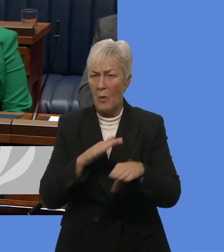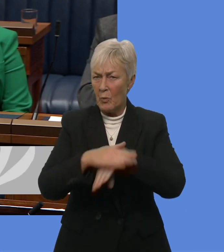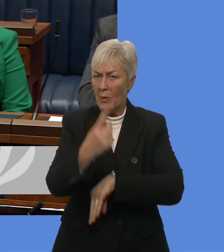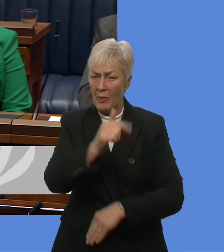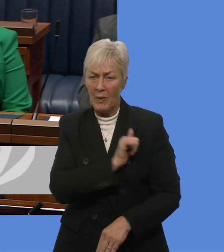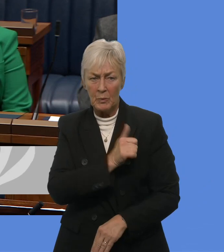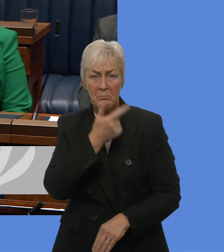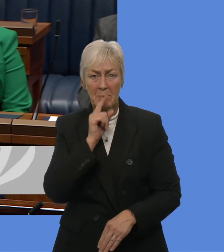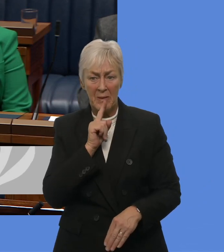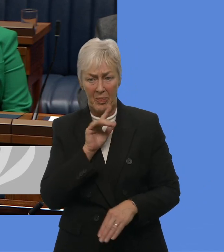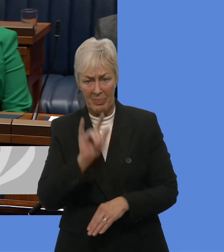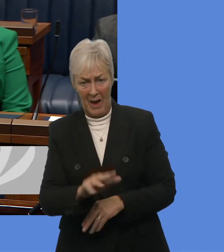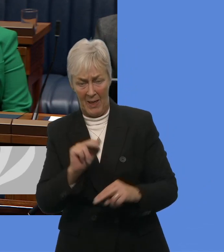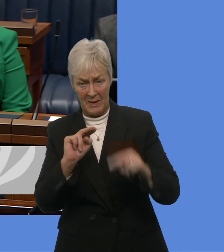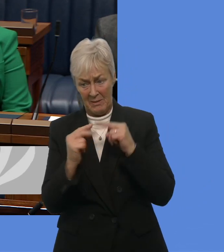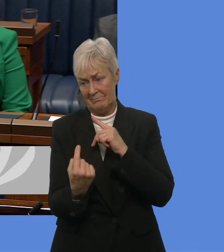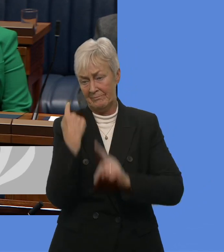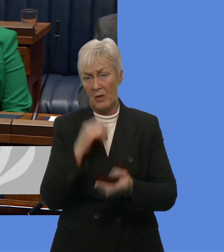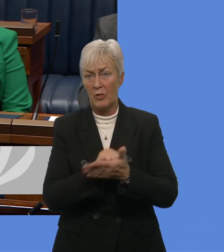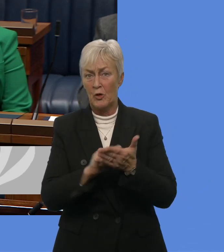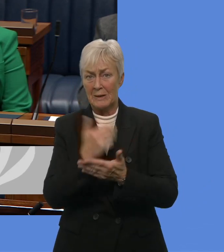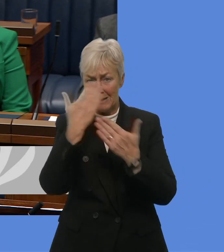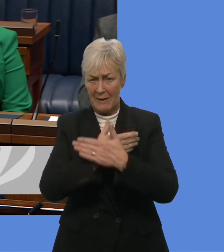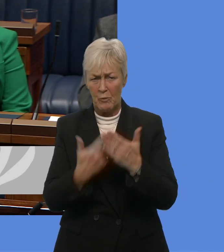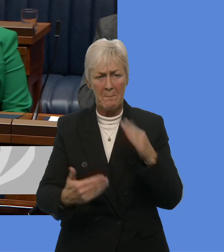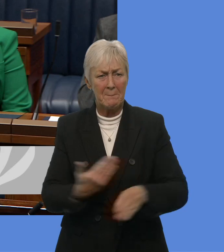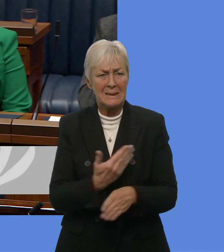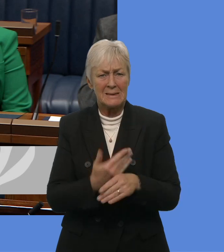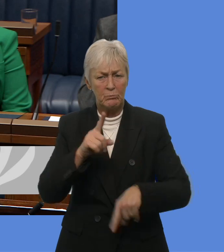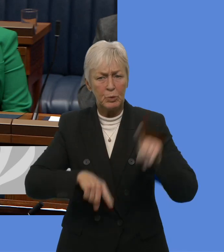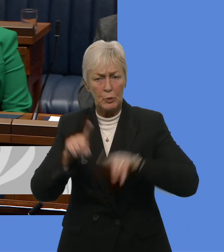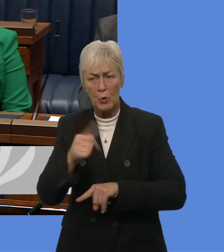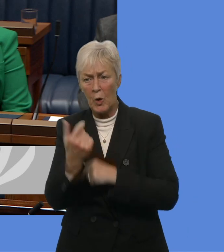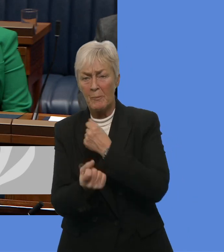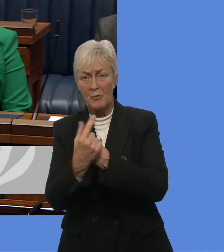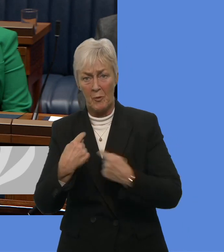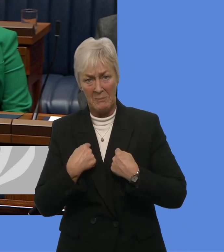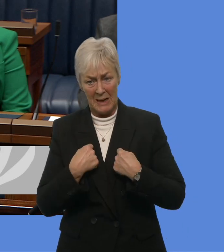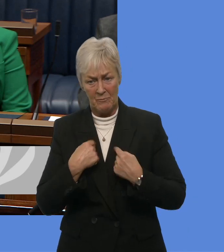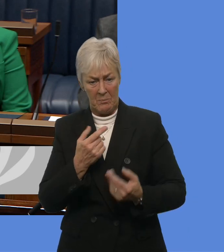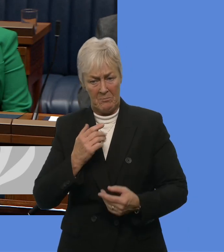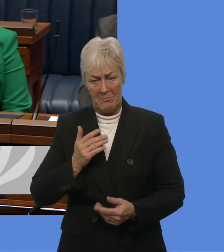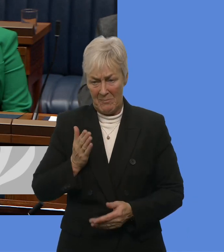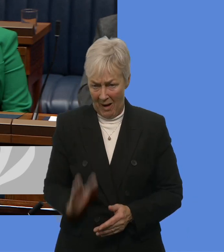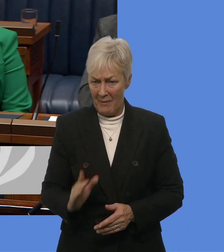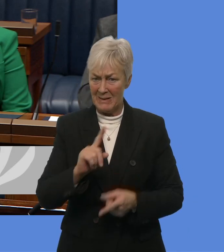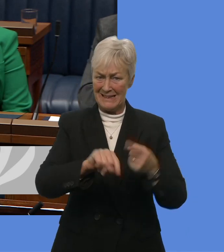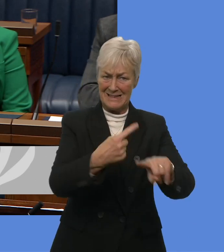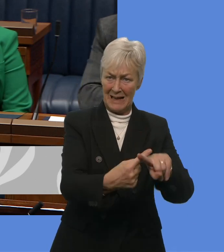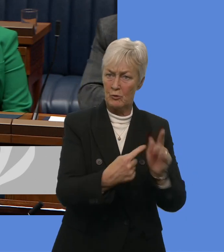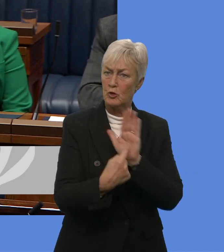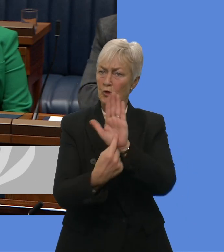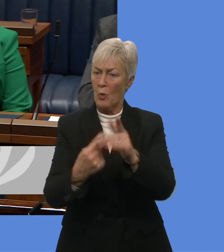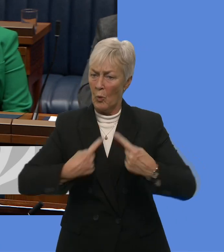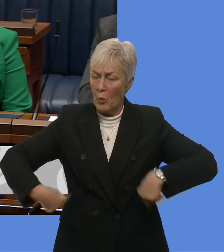gathered in at that dinner on Thursday night. So a good opportunity for us and for me on behalf of the Executive to emphasise how important it is for us to